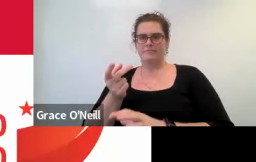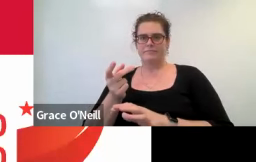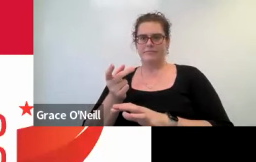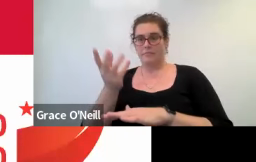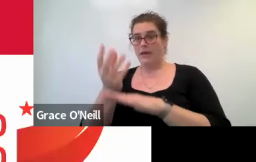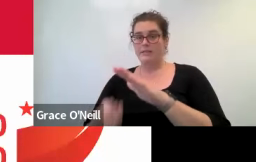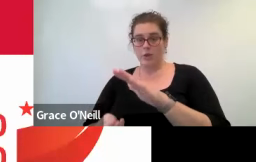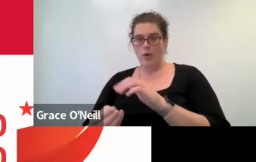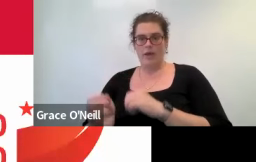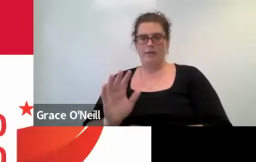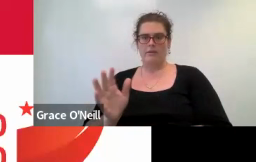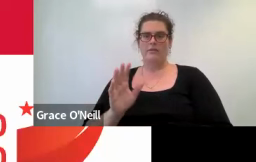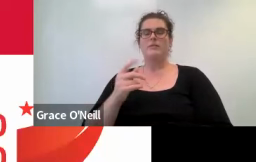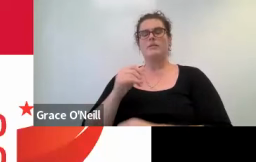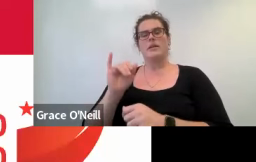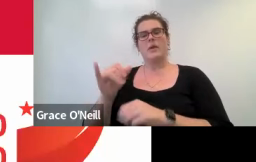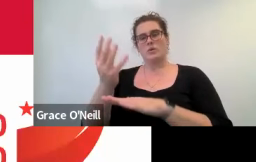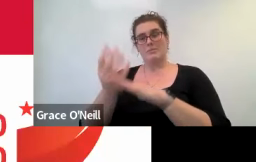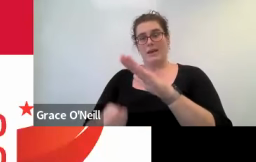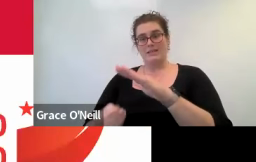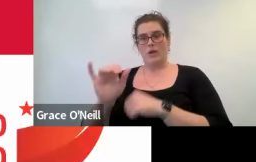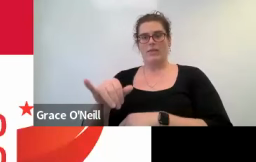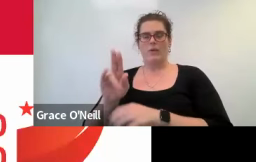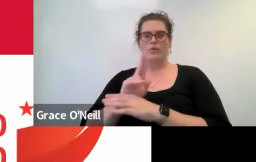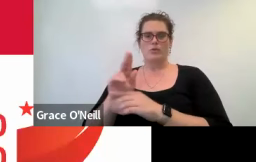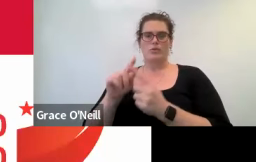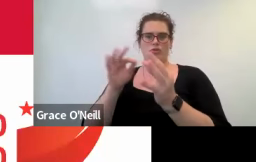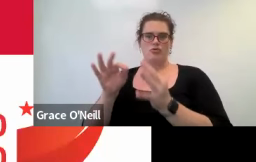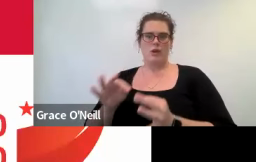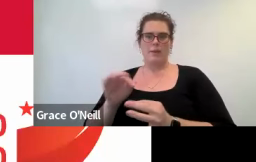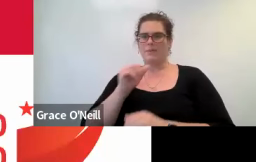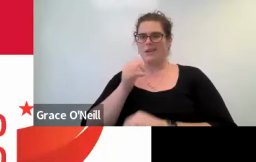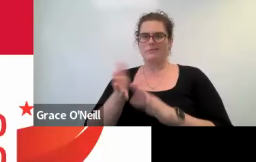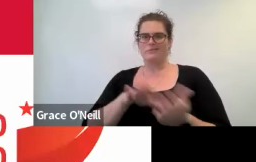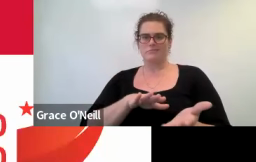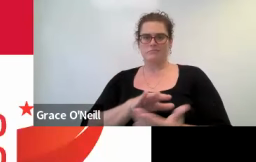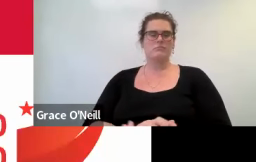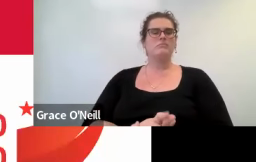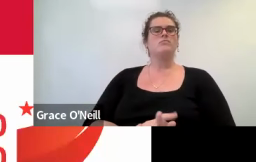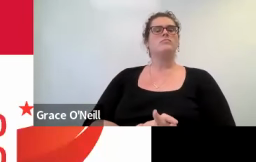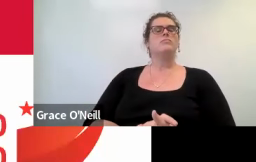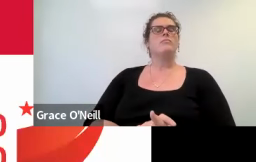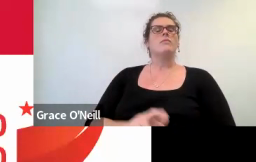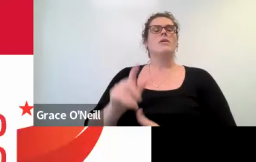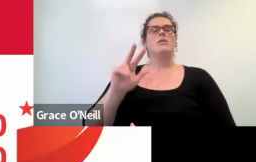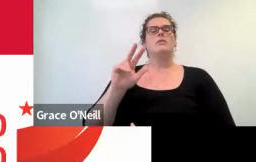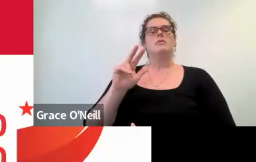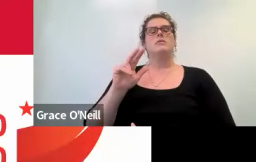used to describe death. Moving into the third domain, the impact